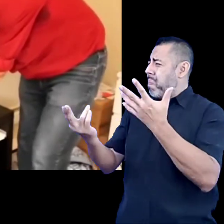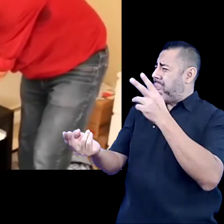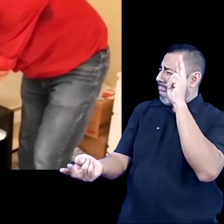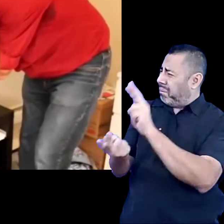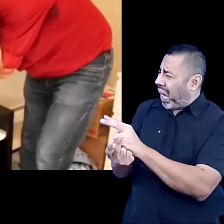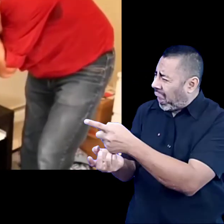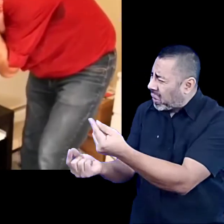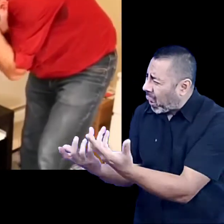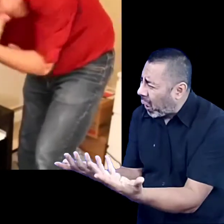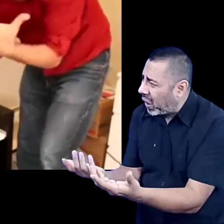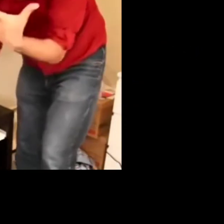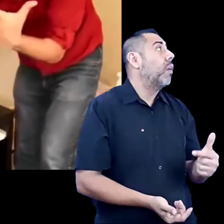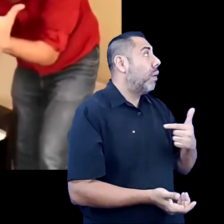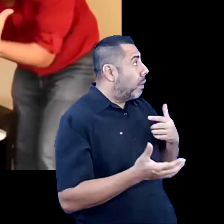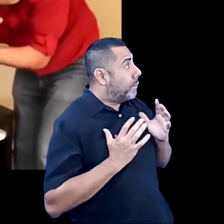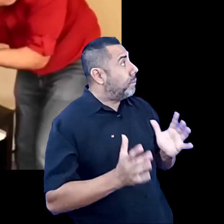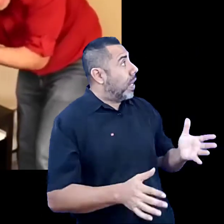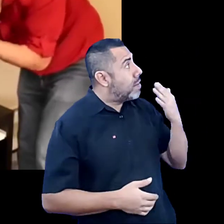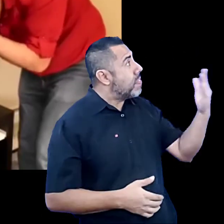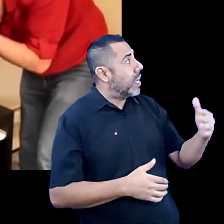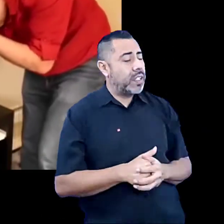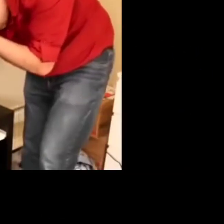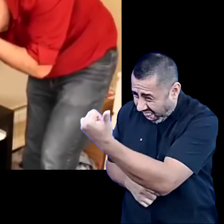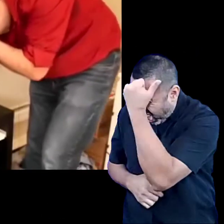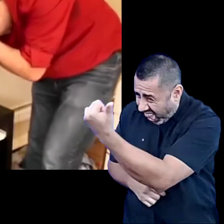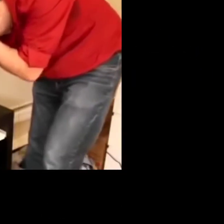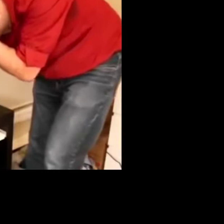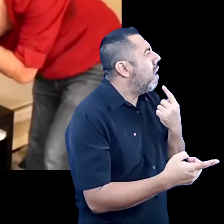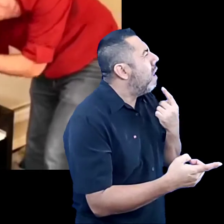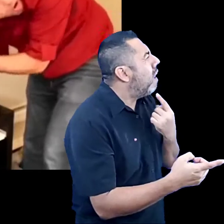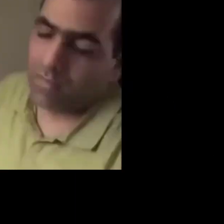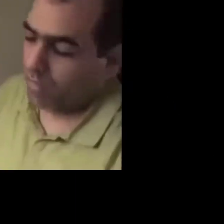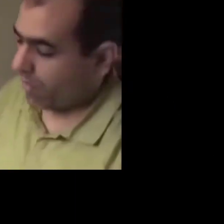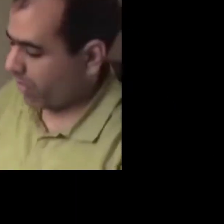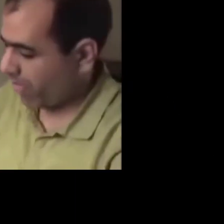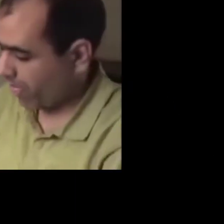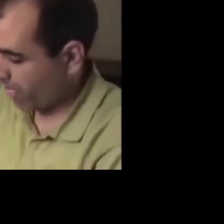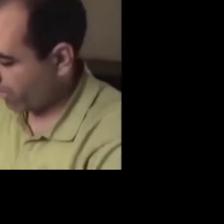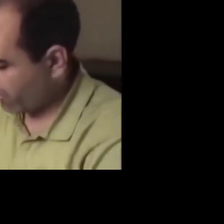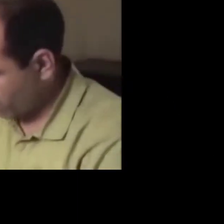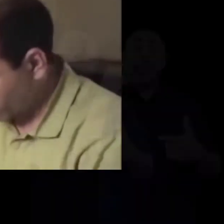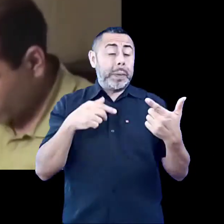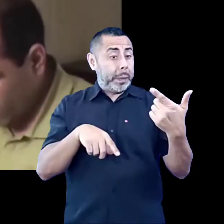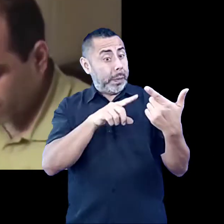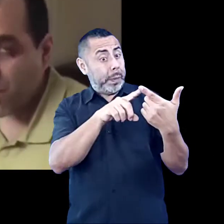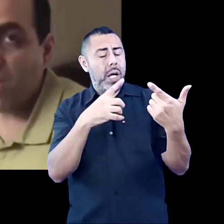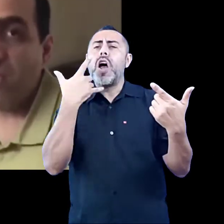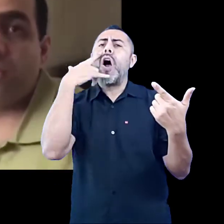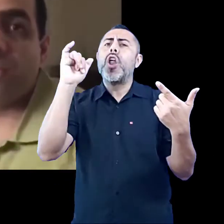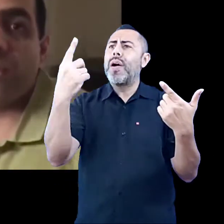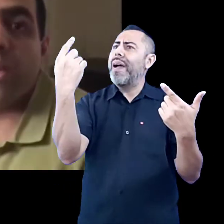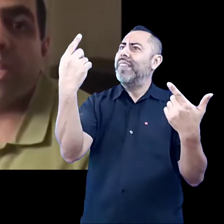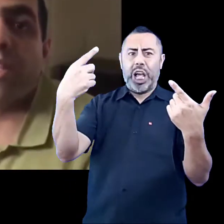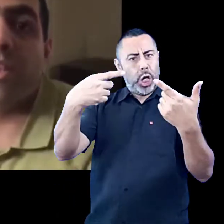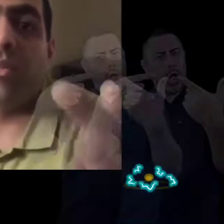What the f*** did you do? I'm fine, thanks. Idiot. What? The tip of the